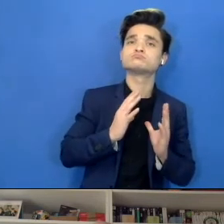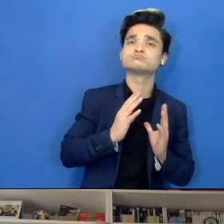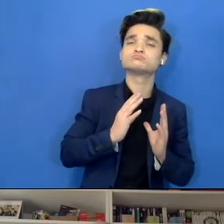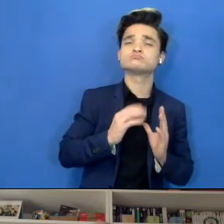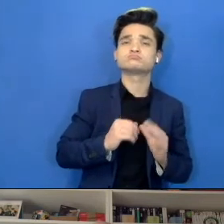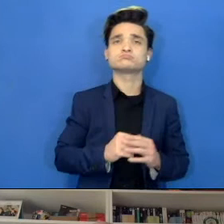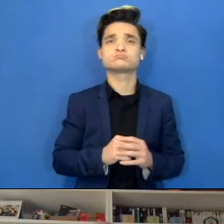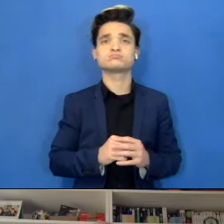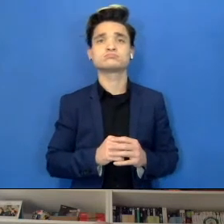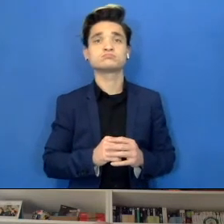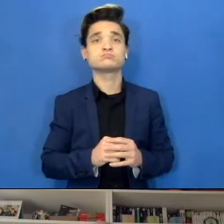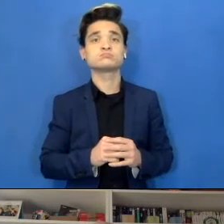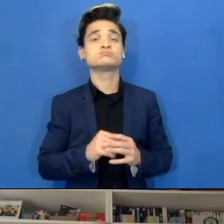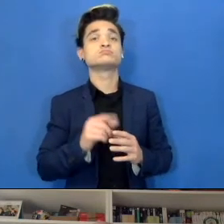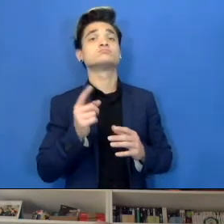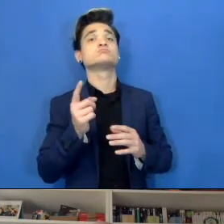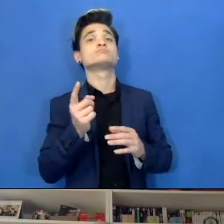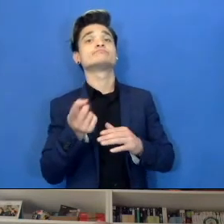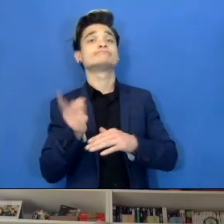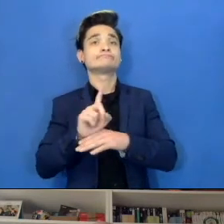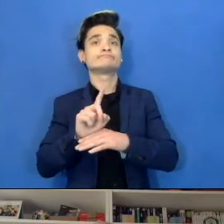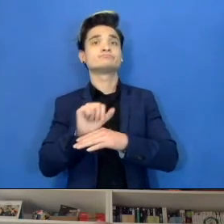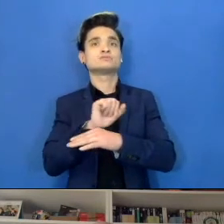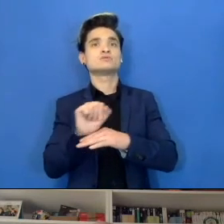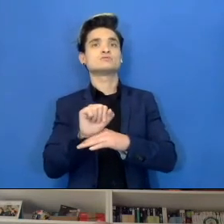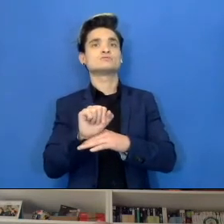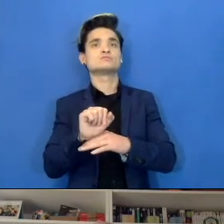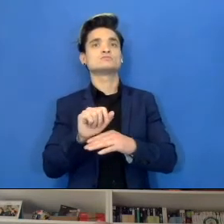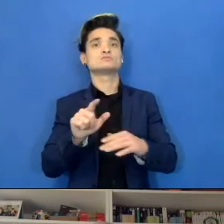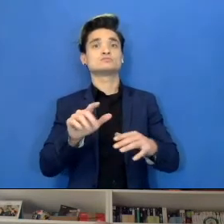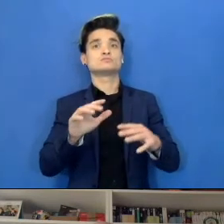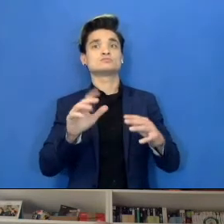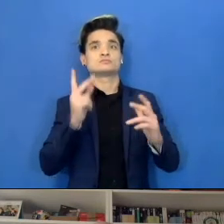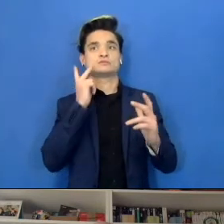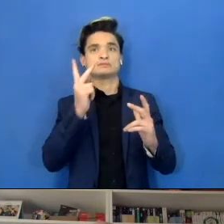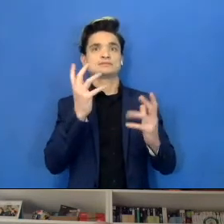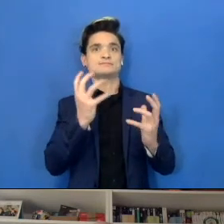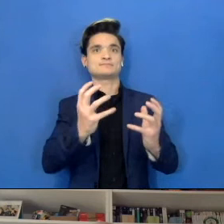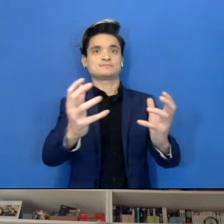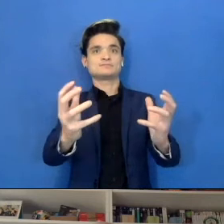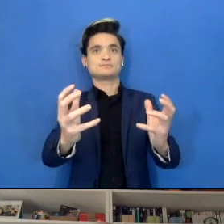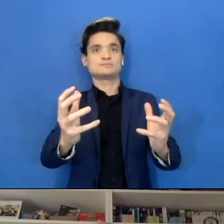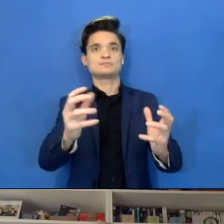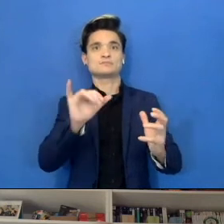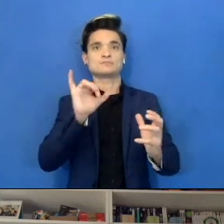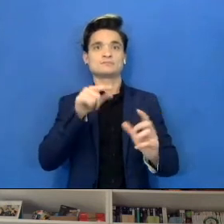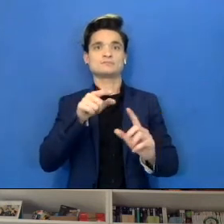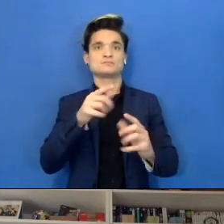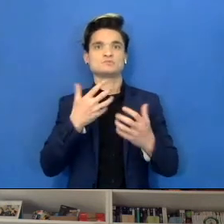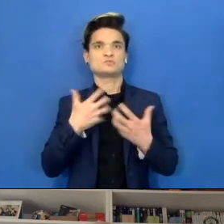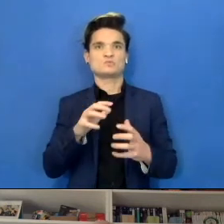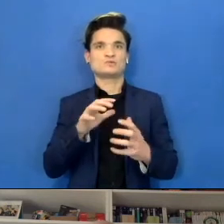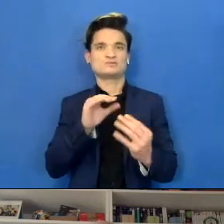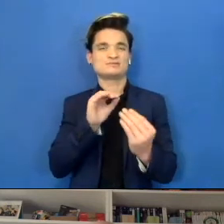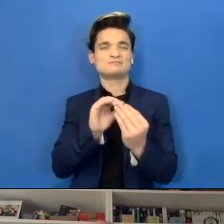audience or whatever, and you're like, oh God, no, I don't want to do that. Now in improv, I always say there's always a way of saying